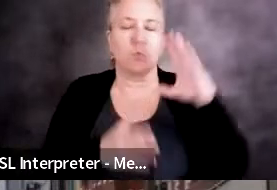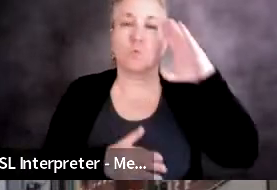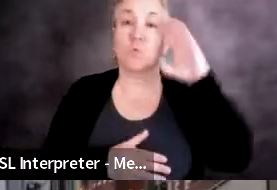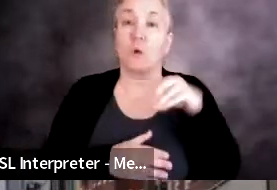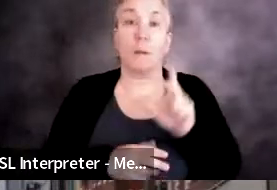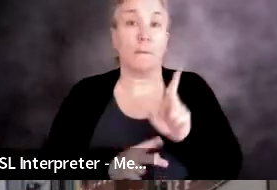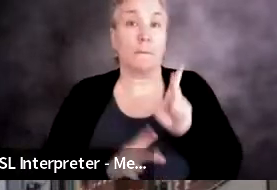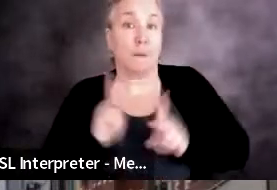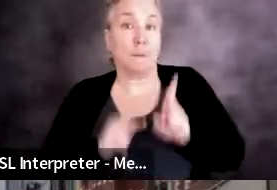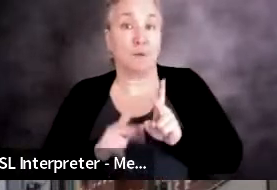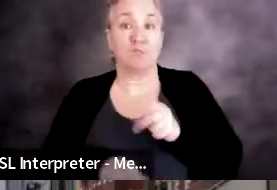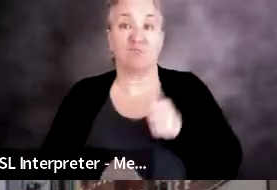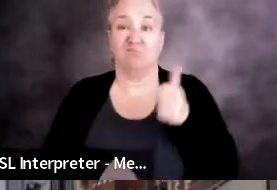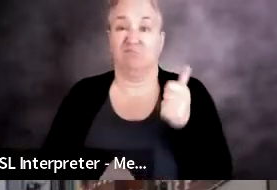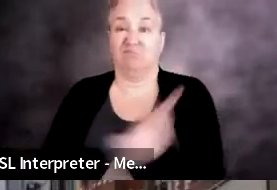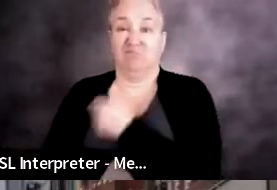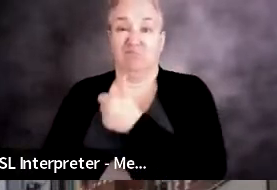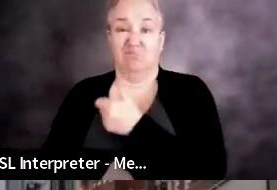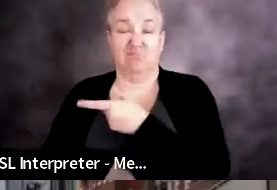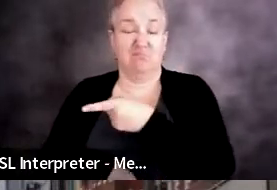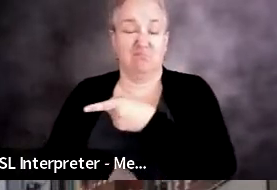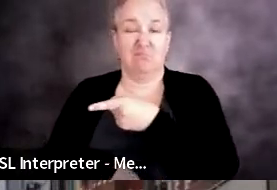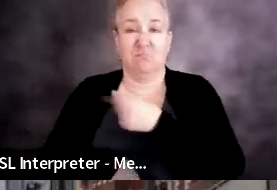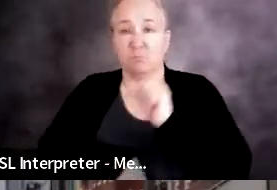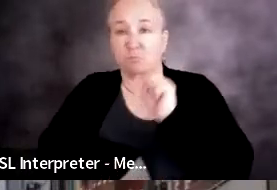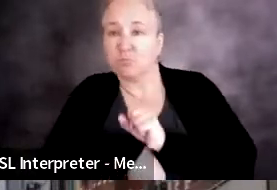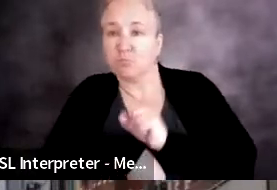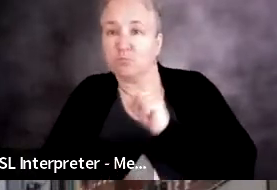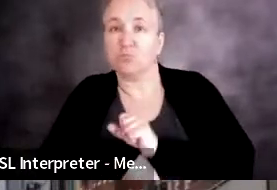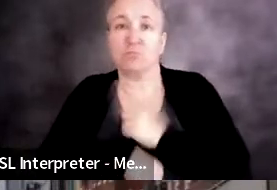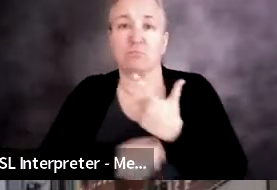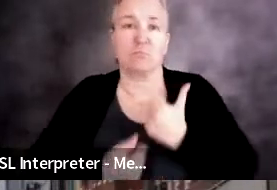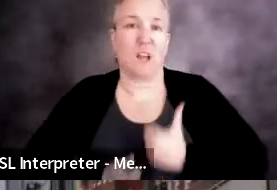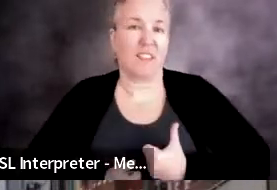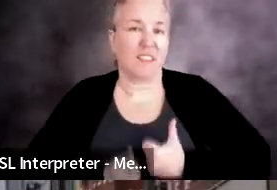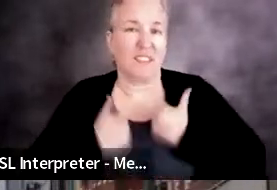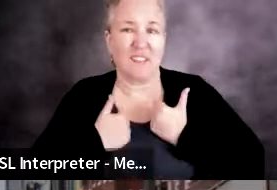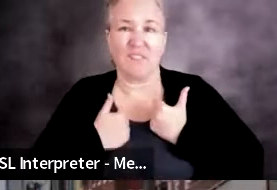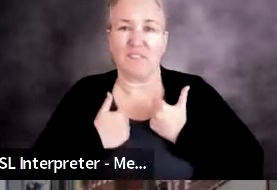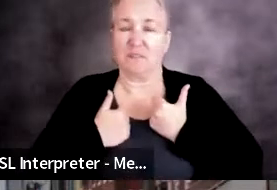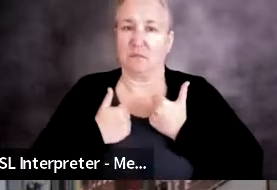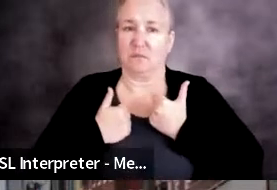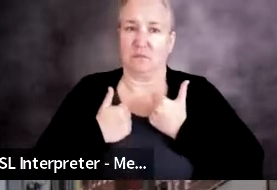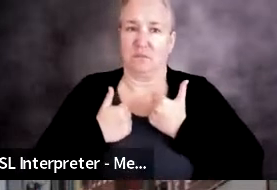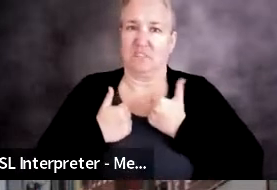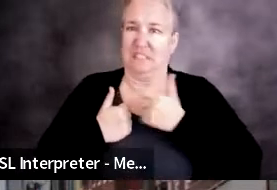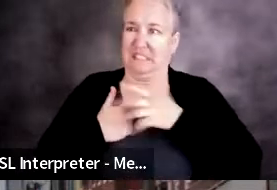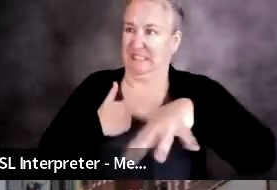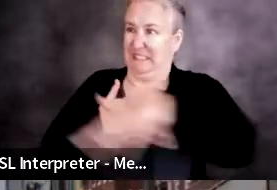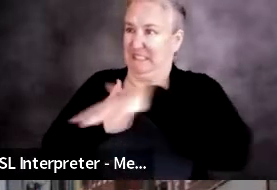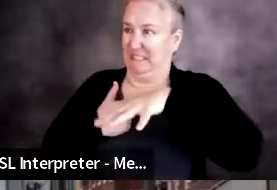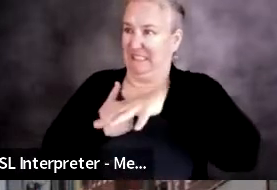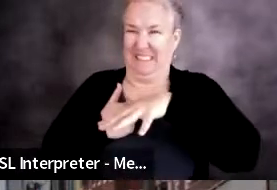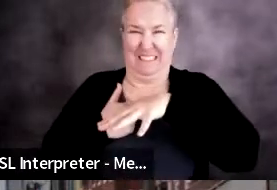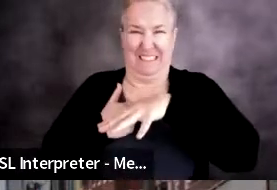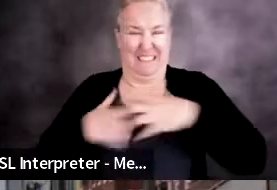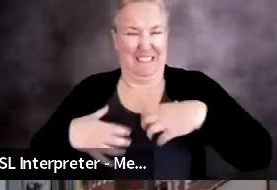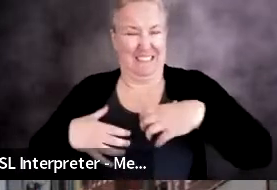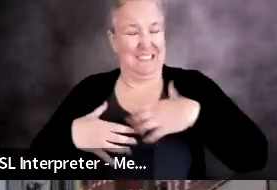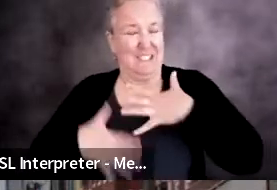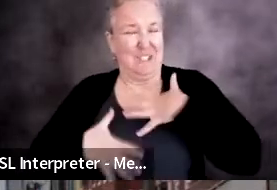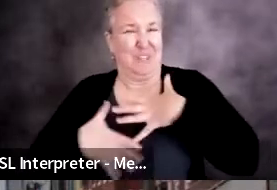whose jobs and living conditions expose them to respiratory